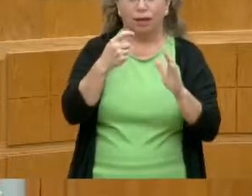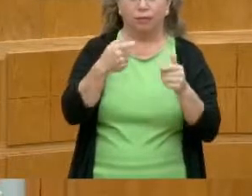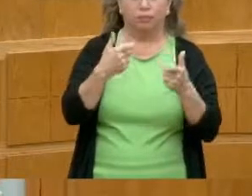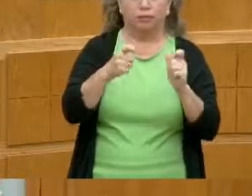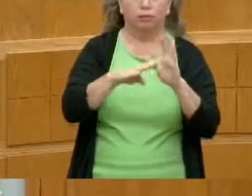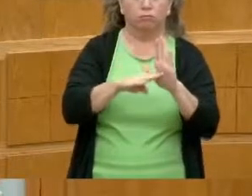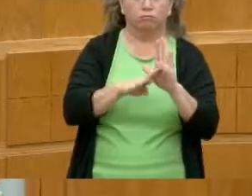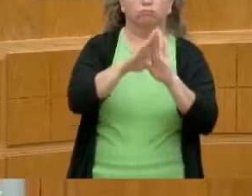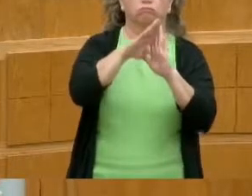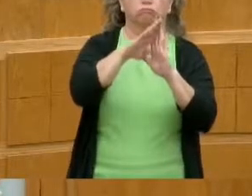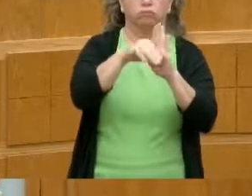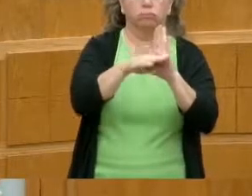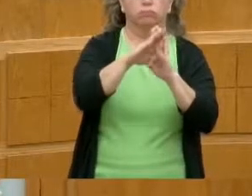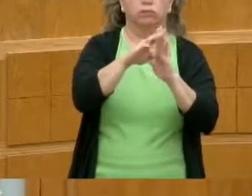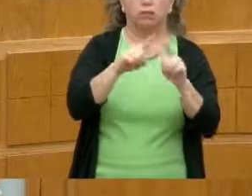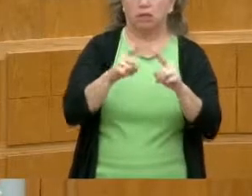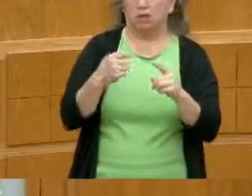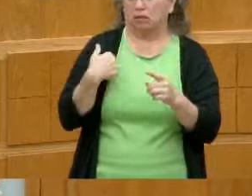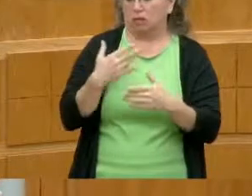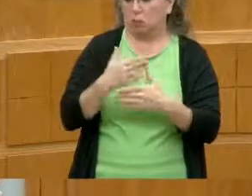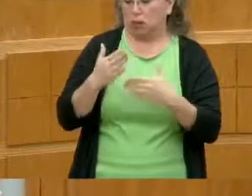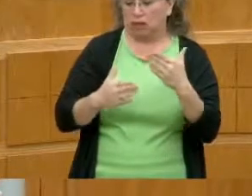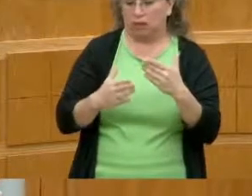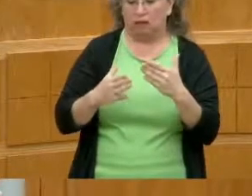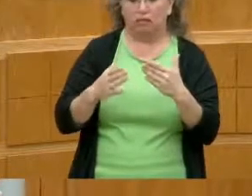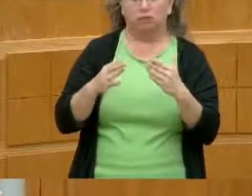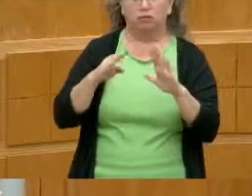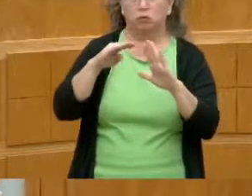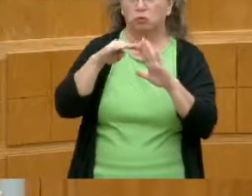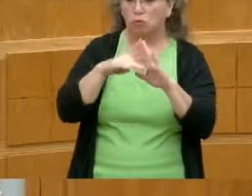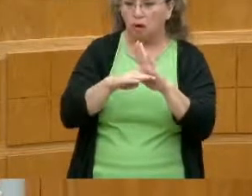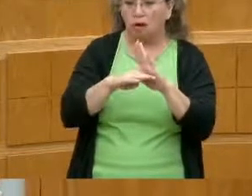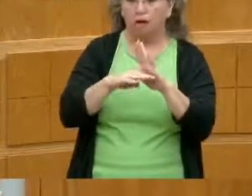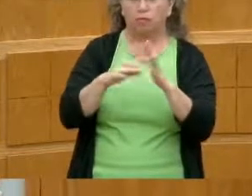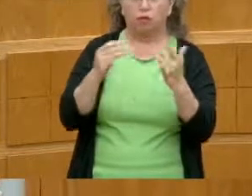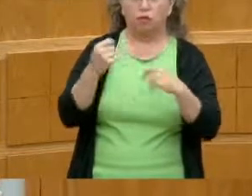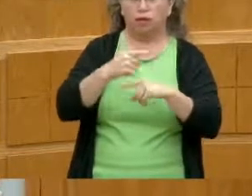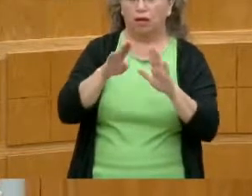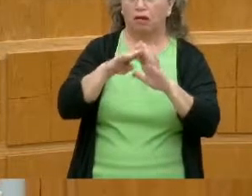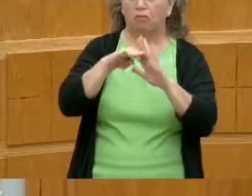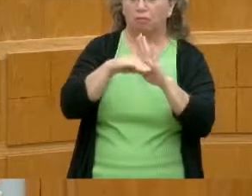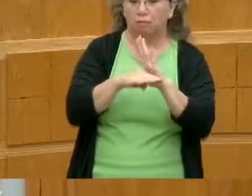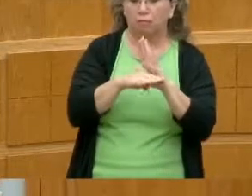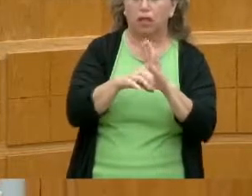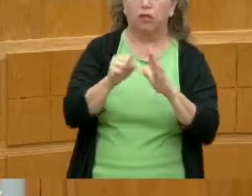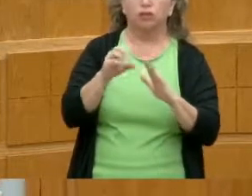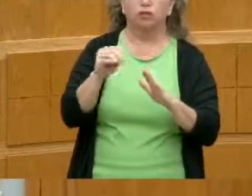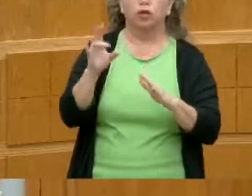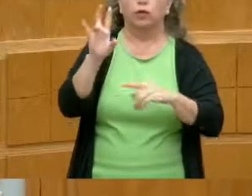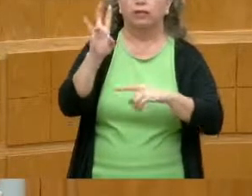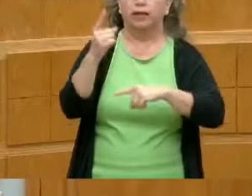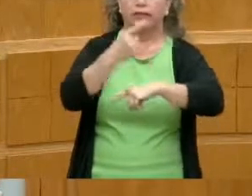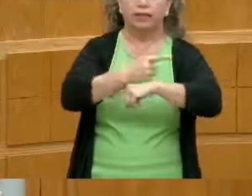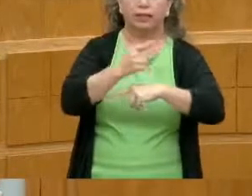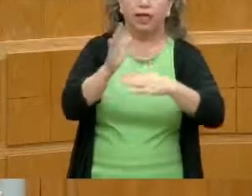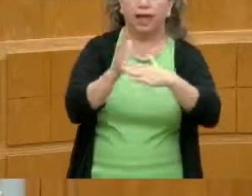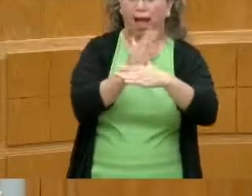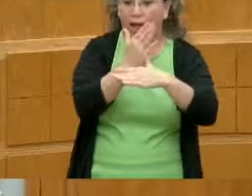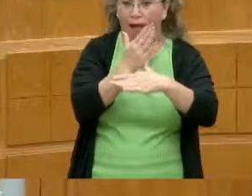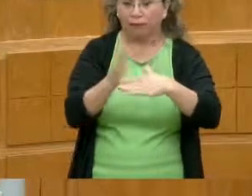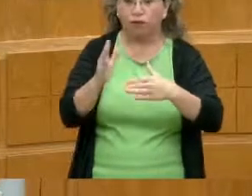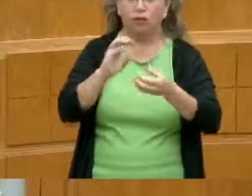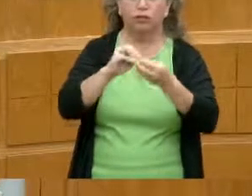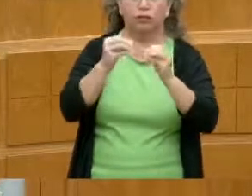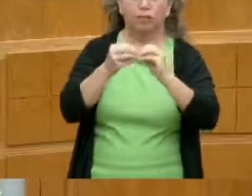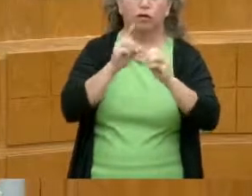there from the weekend activity and today's activity. So the 7-day running average for number of confirmed cases is